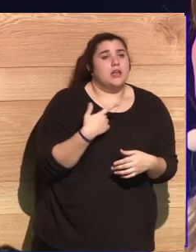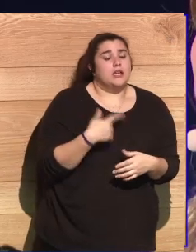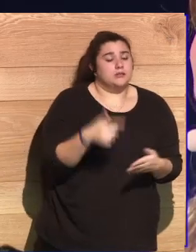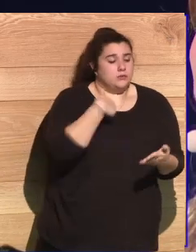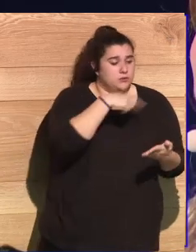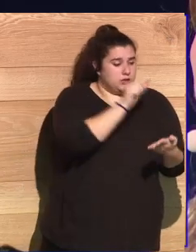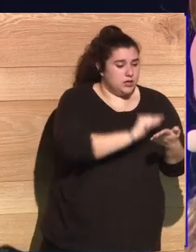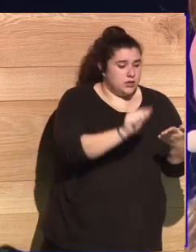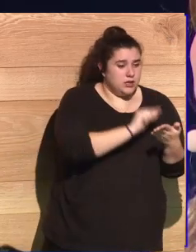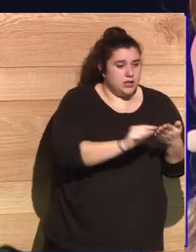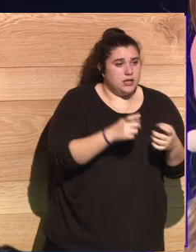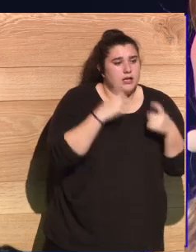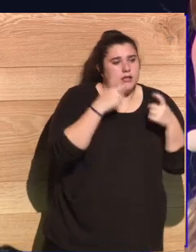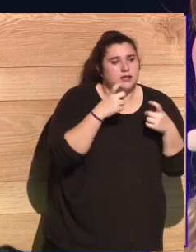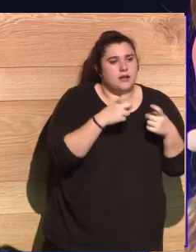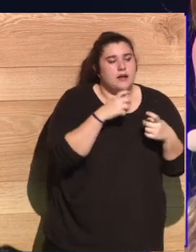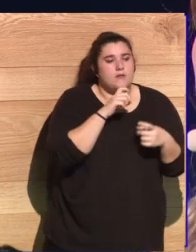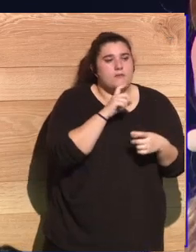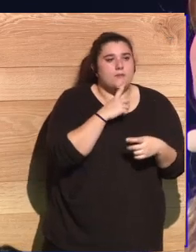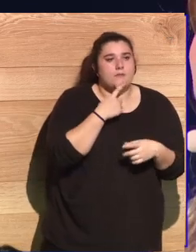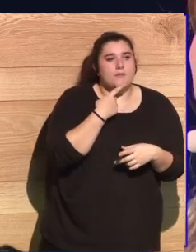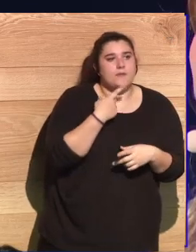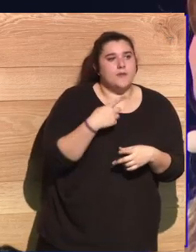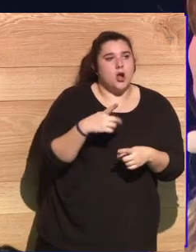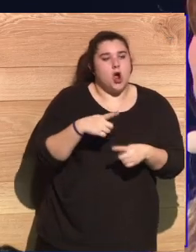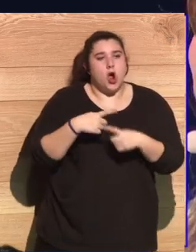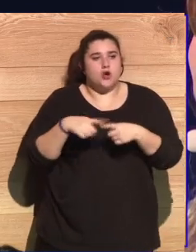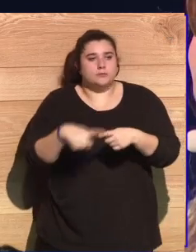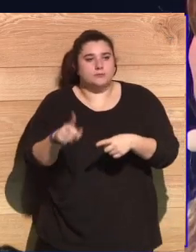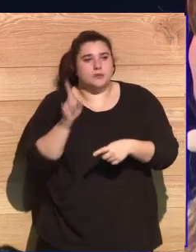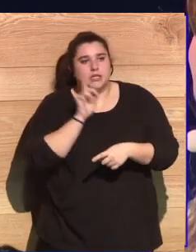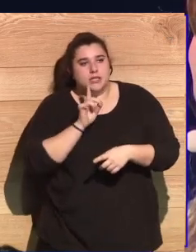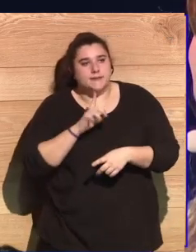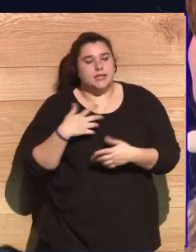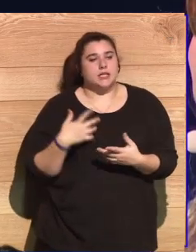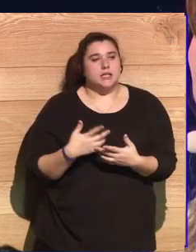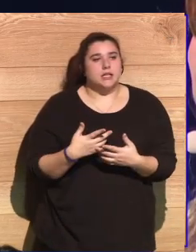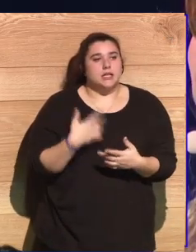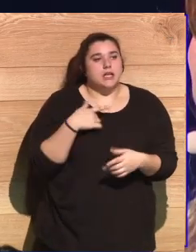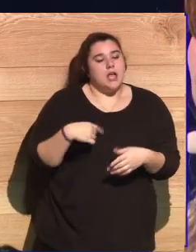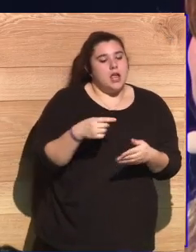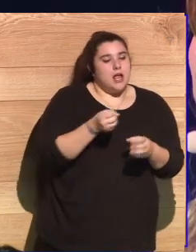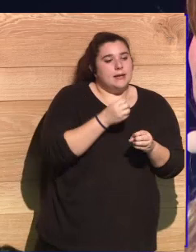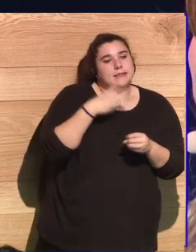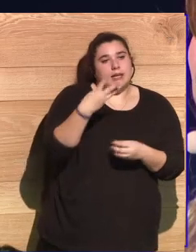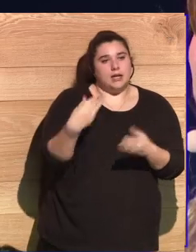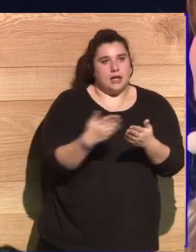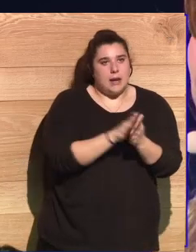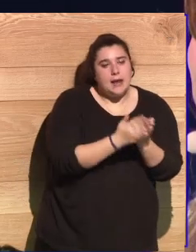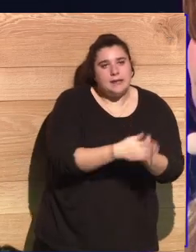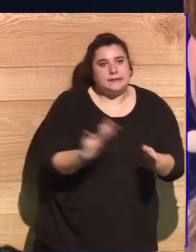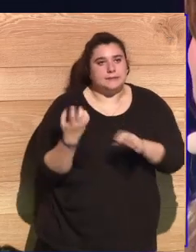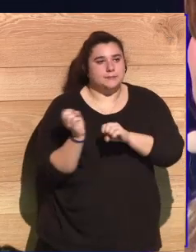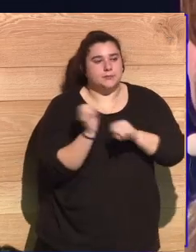fiction. And I started and abandoned at least 3 novels during the a 20-year span from